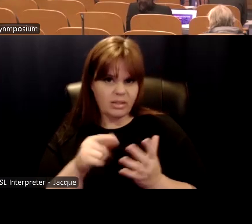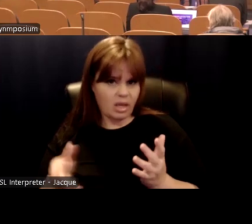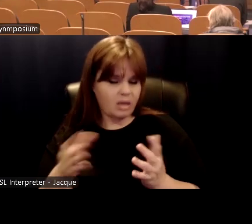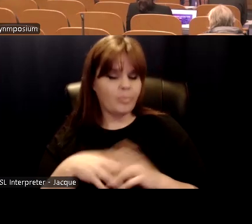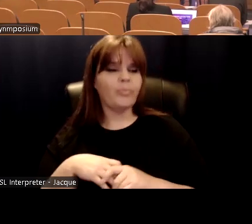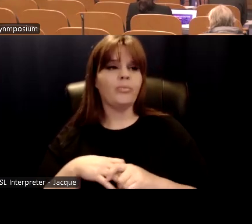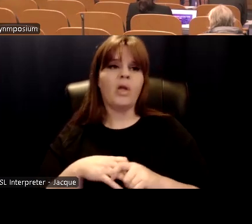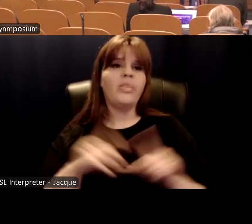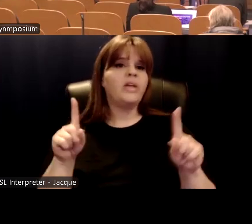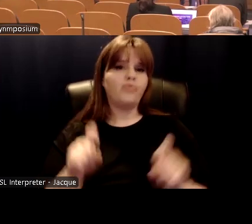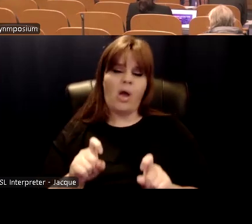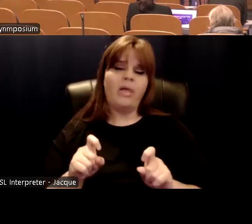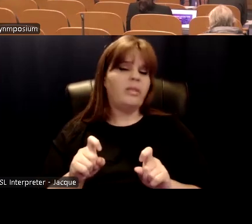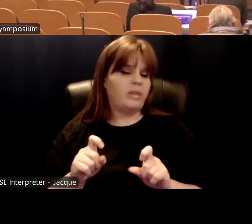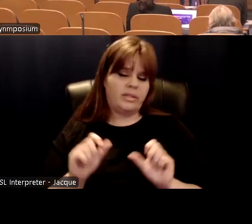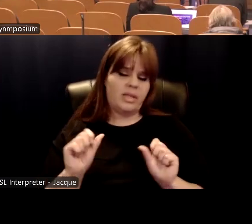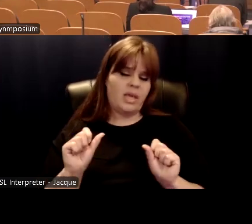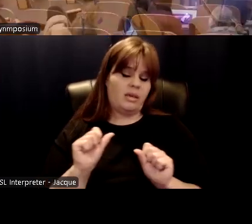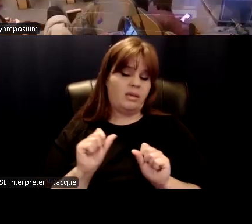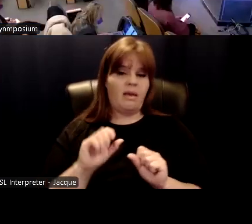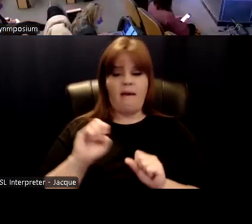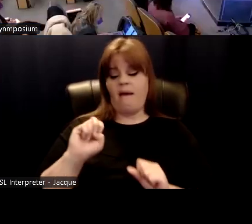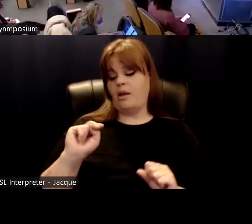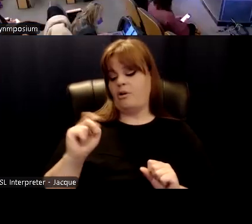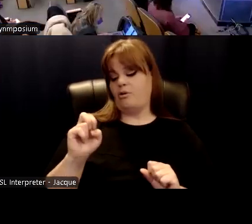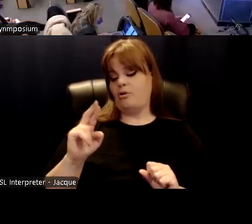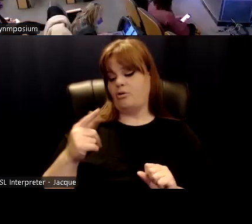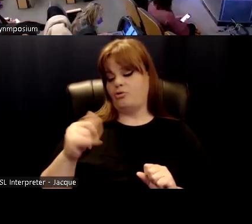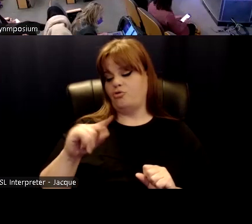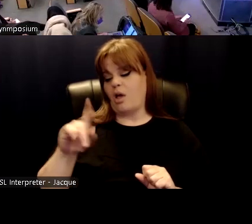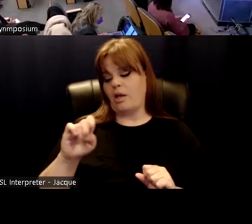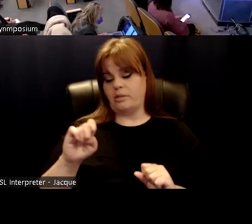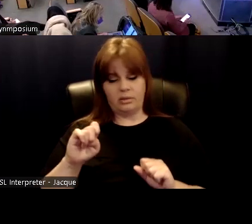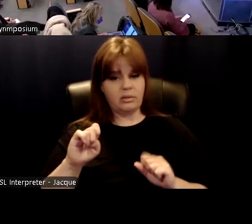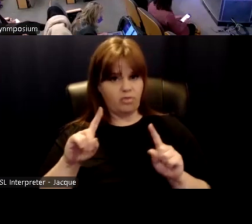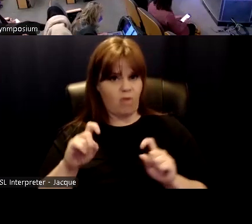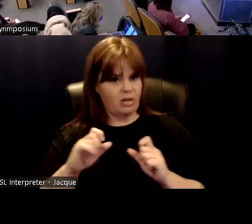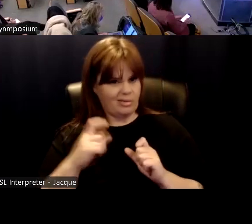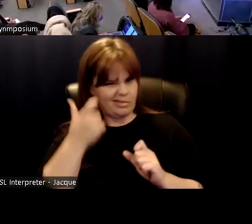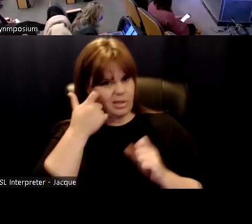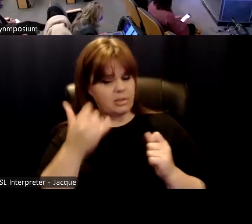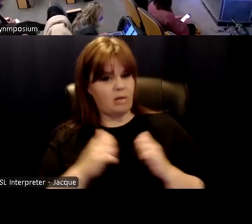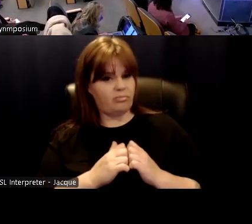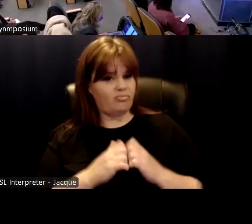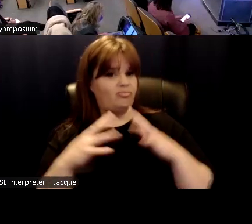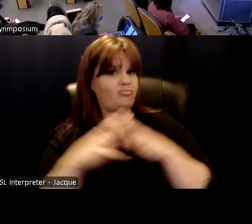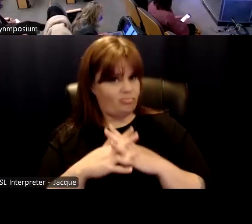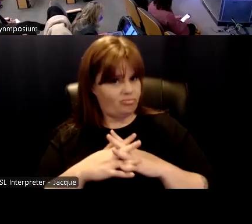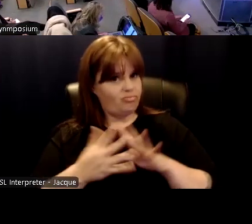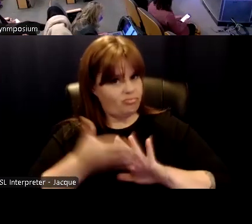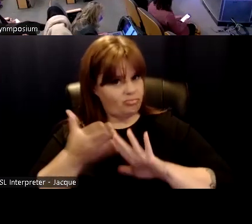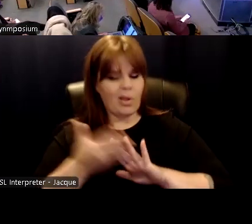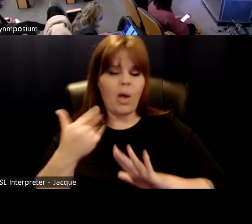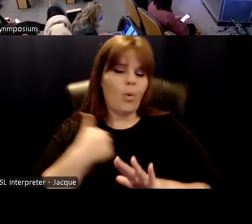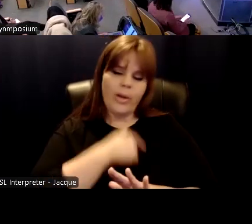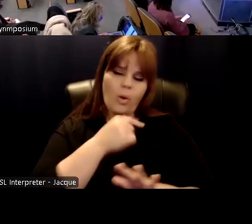is just, the ENERGIZE trial is just getting up and running. We're now enrolling patients into this trial, so we don't have the definitive answers. I think